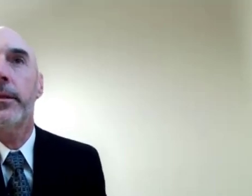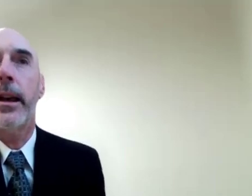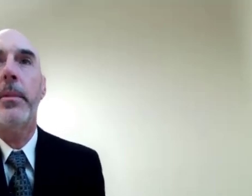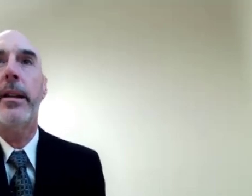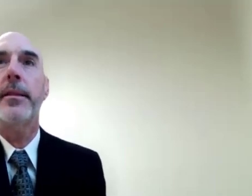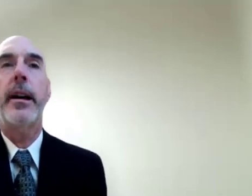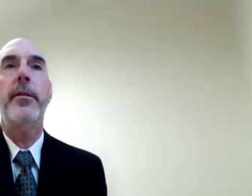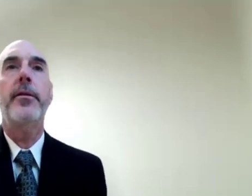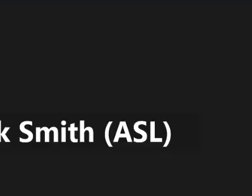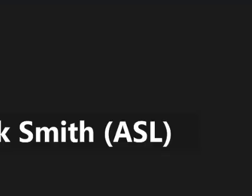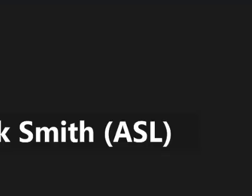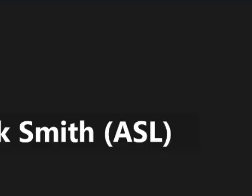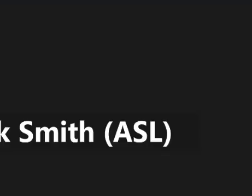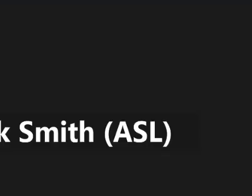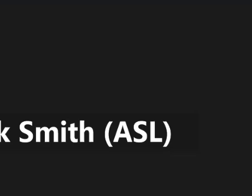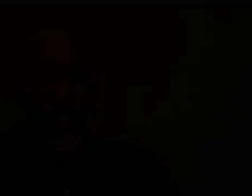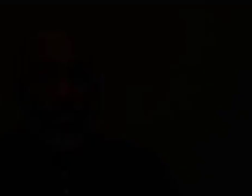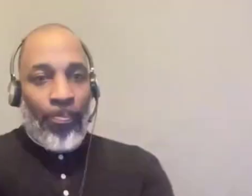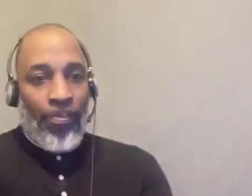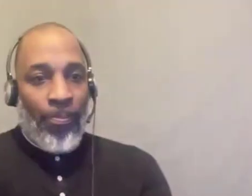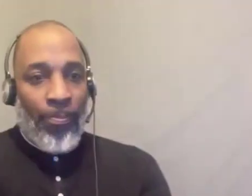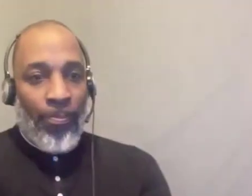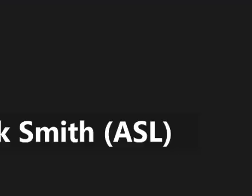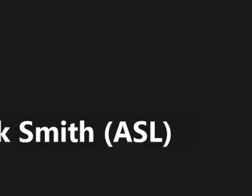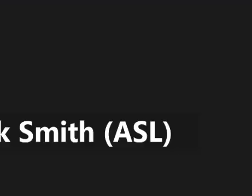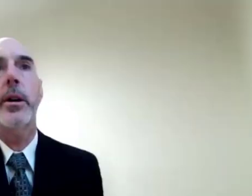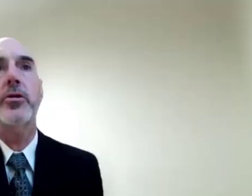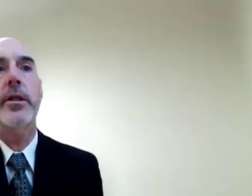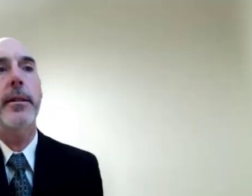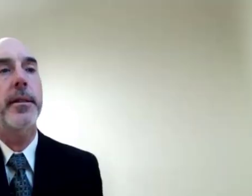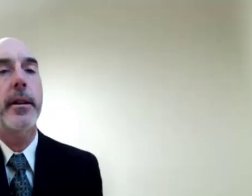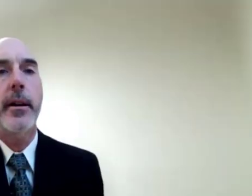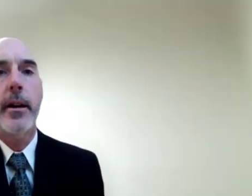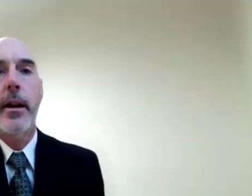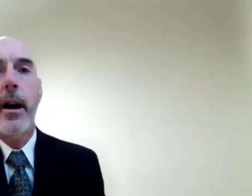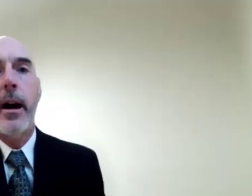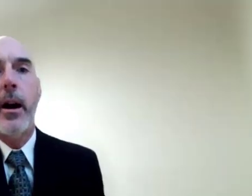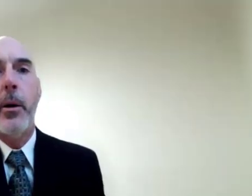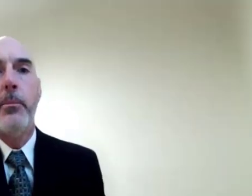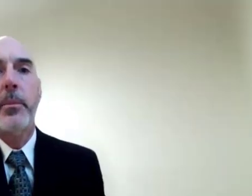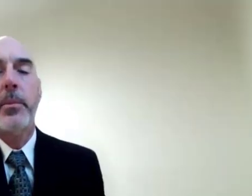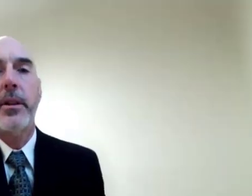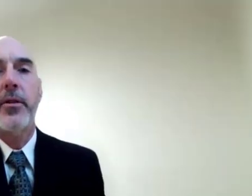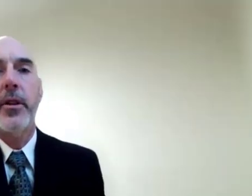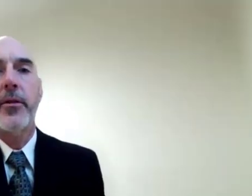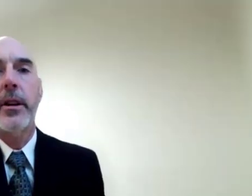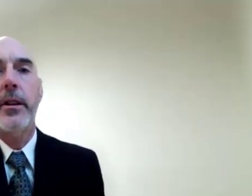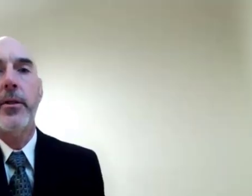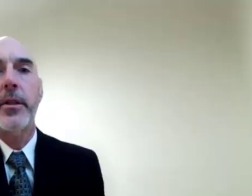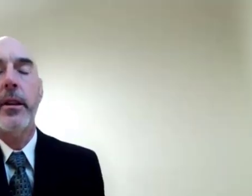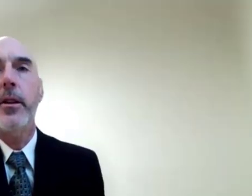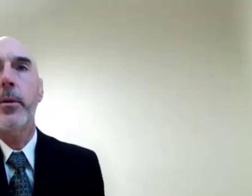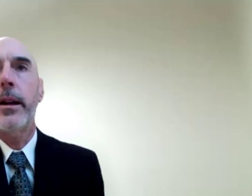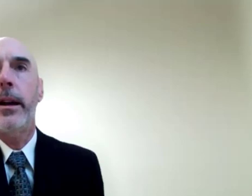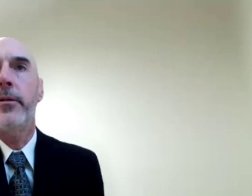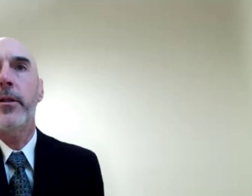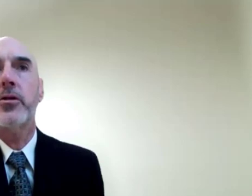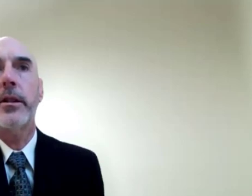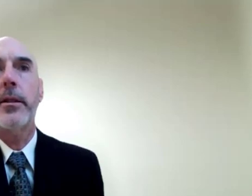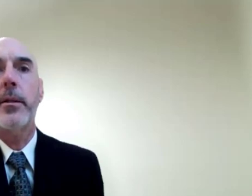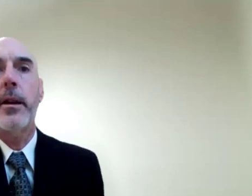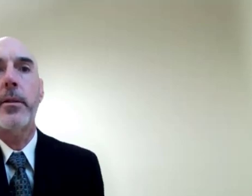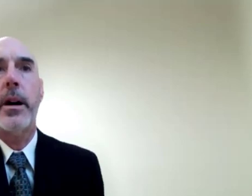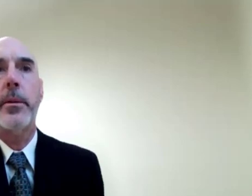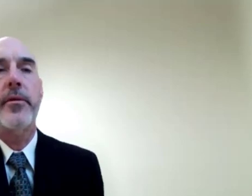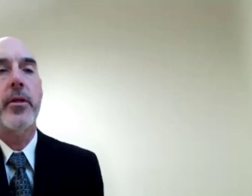under 10 minutes left, so we'd like to open it up to questions. Please feel free to use the Q&A